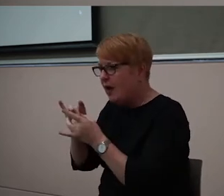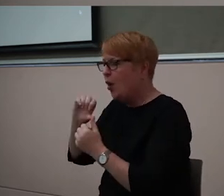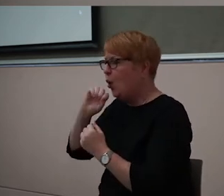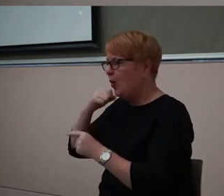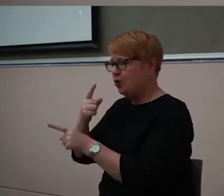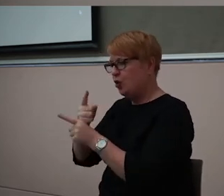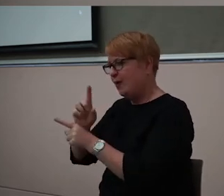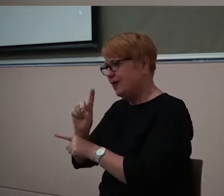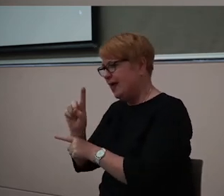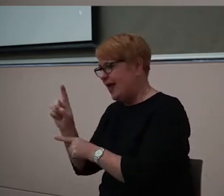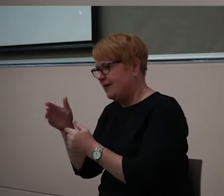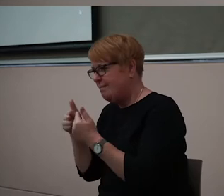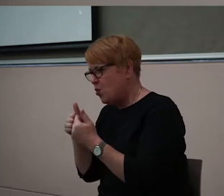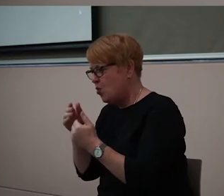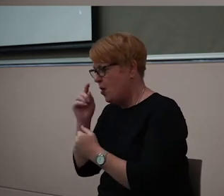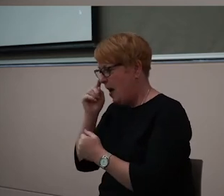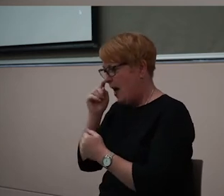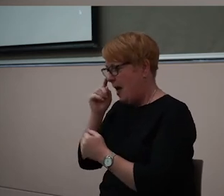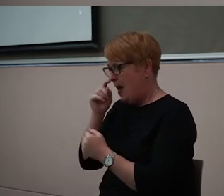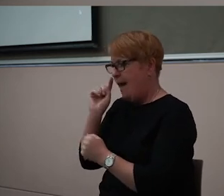about this, I hope, but it's trying to